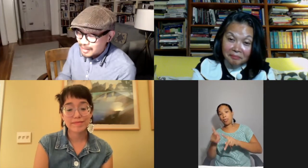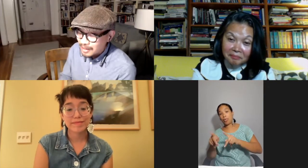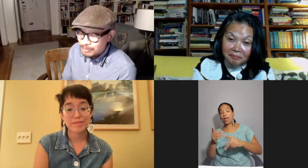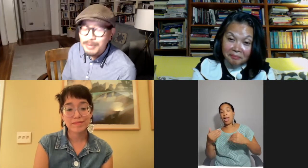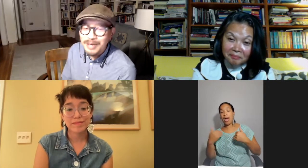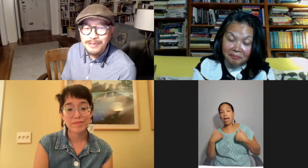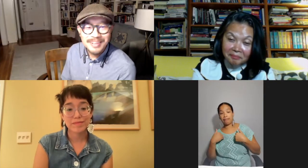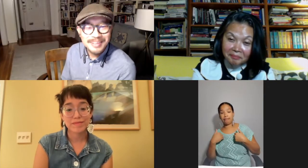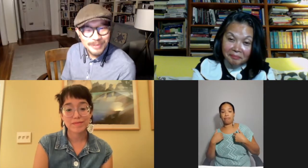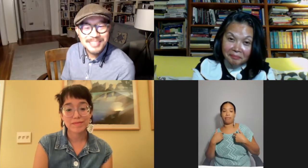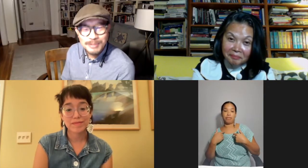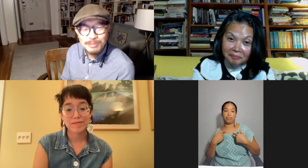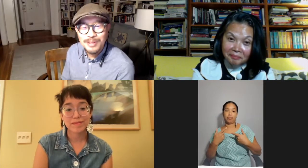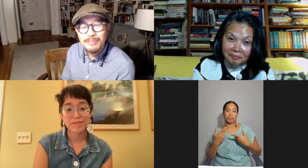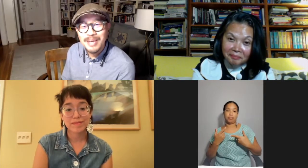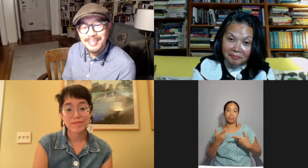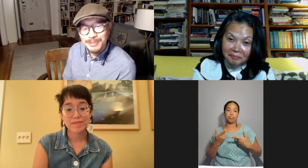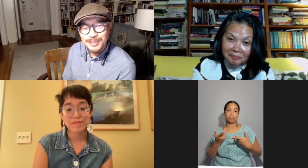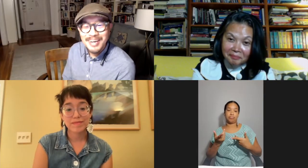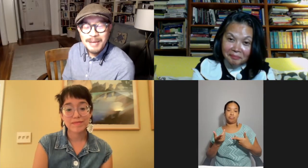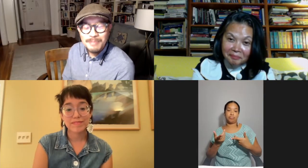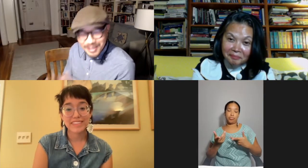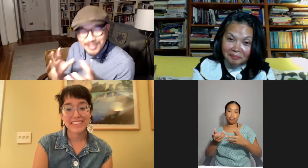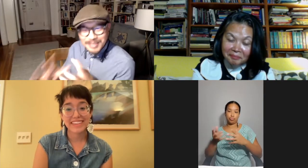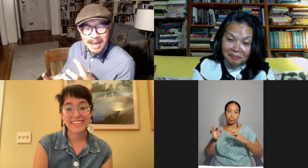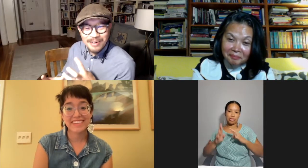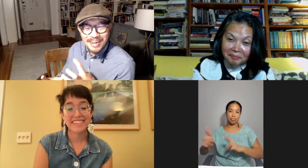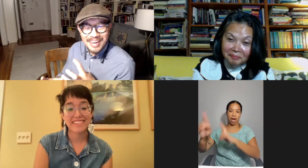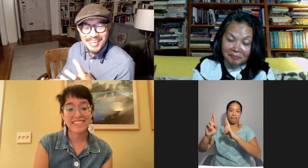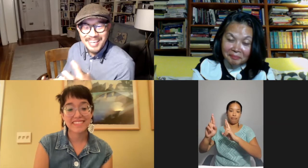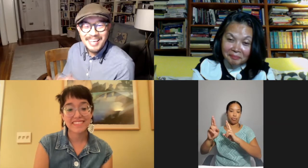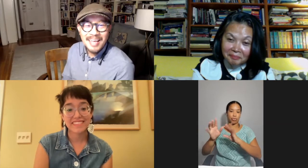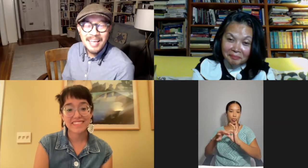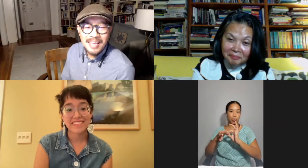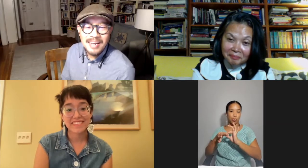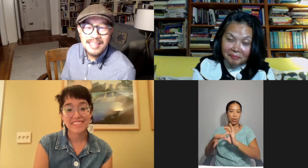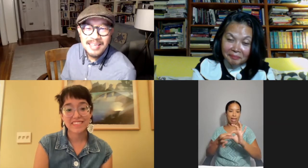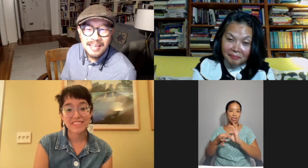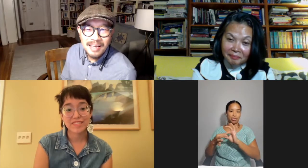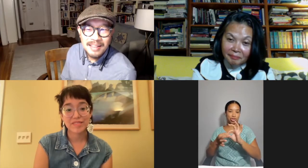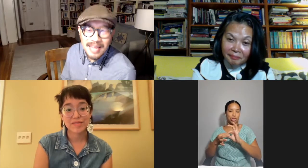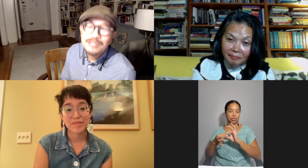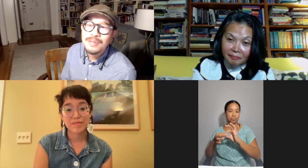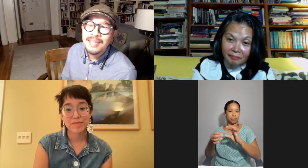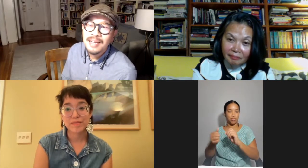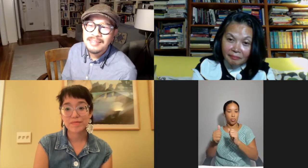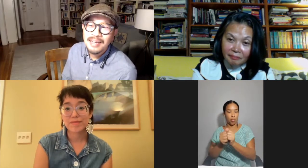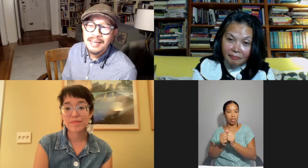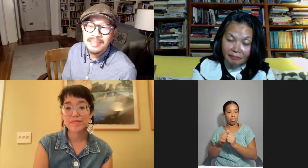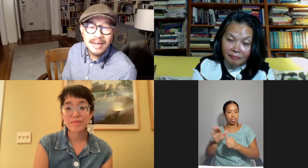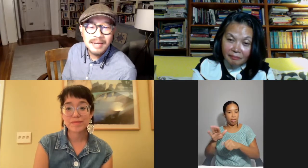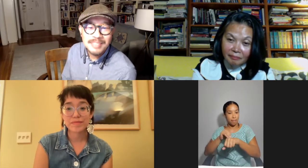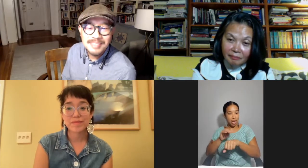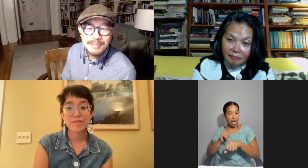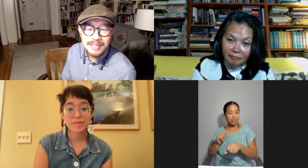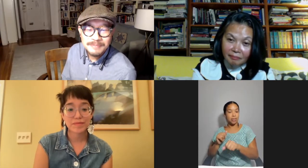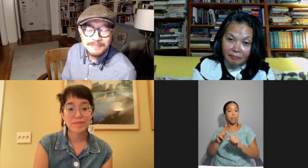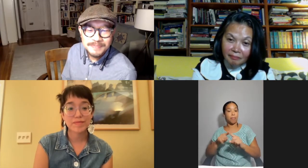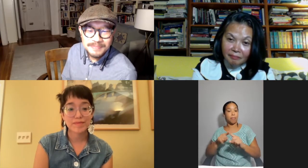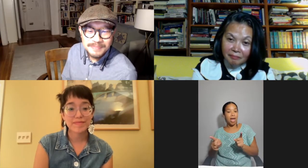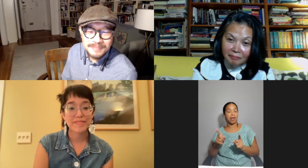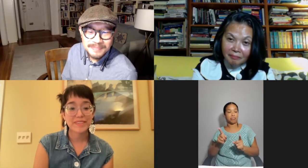mutually respectful relationships with their pets, I'm sure. But there is a power dynamic, and I think that's what that line means